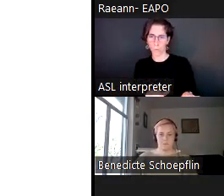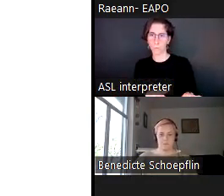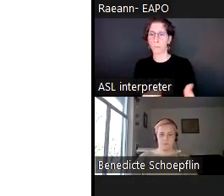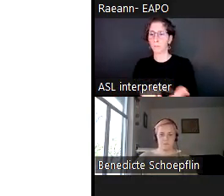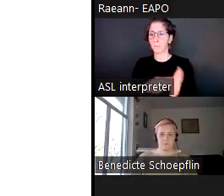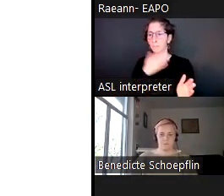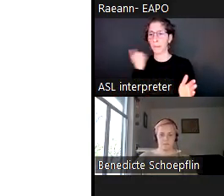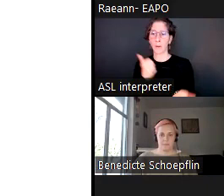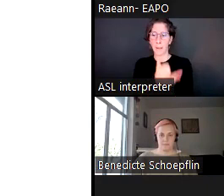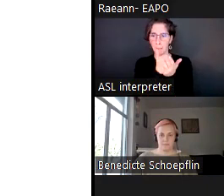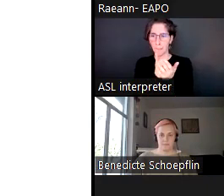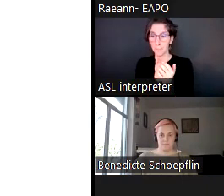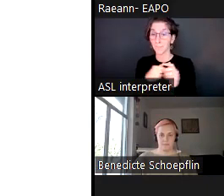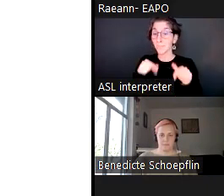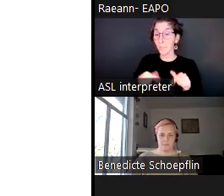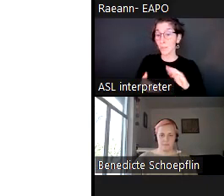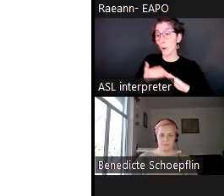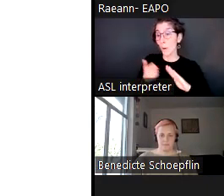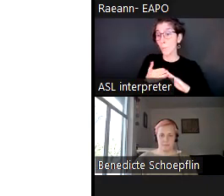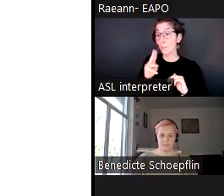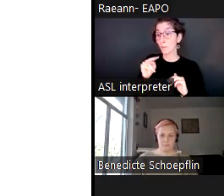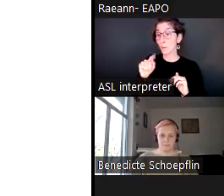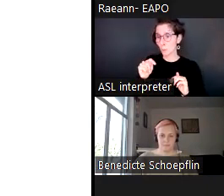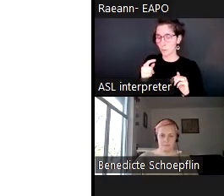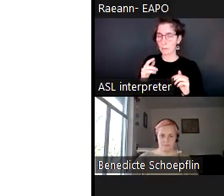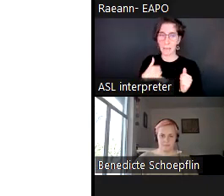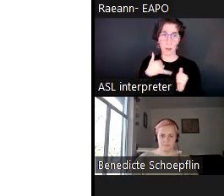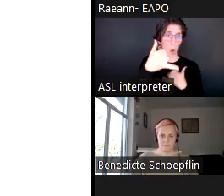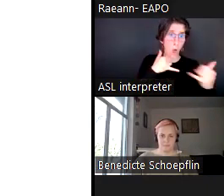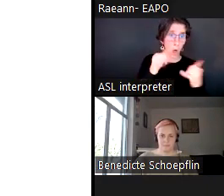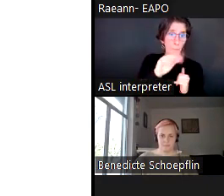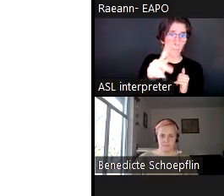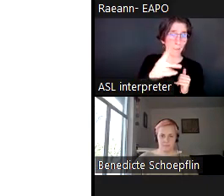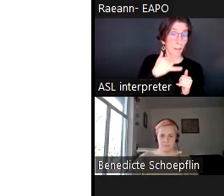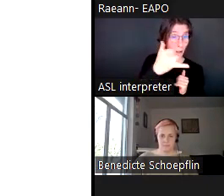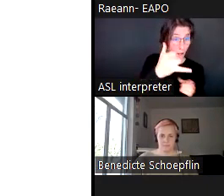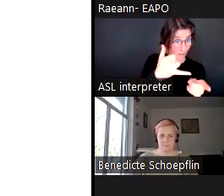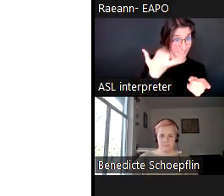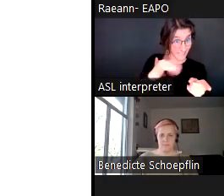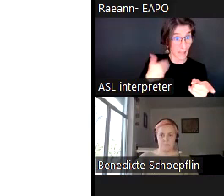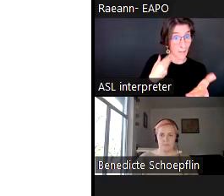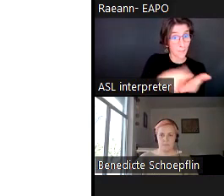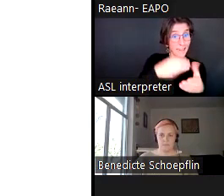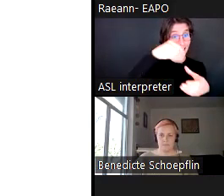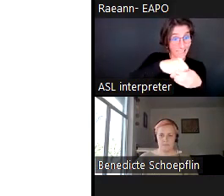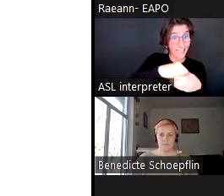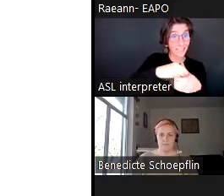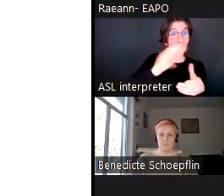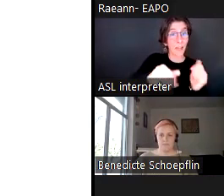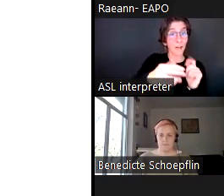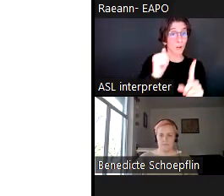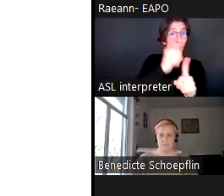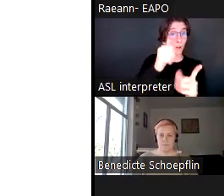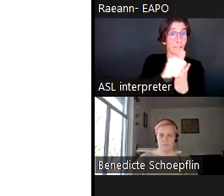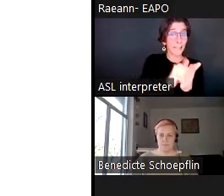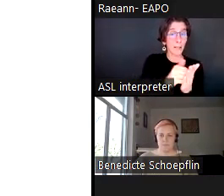here, they can call banks and see if there's still money in that fraudulent account. So if somebody has done a transfer within a day